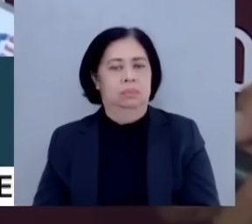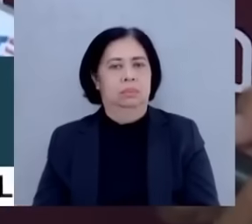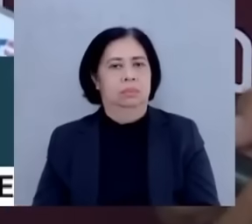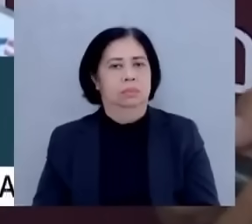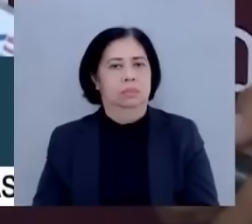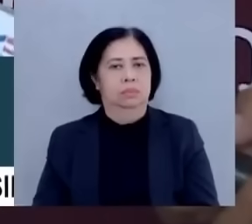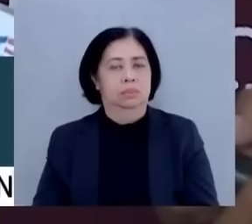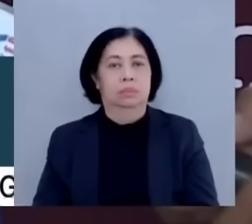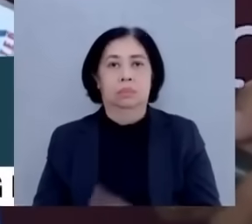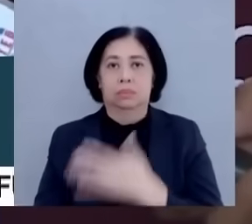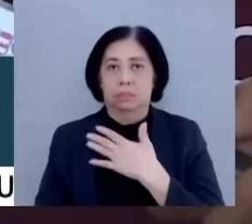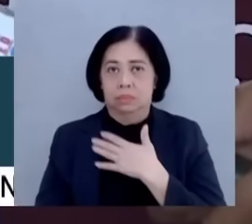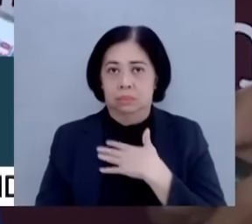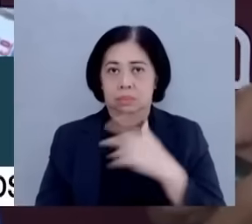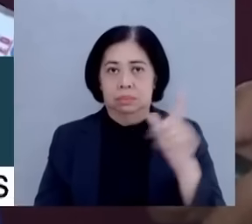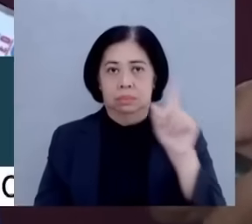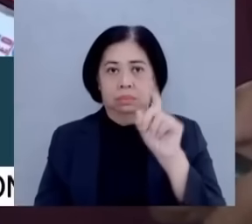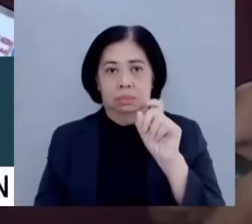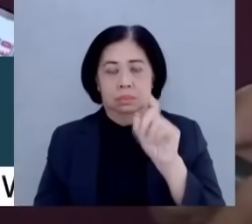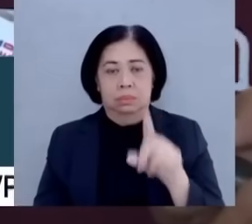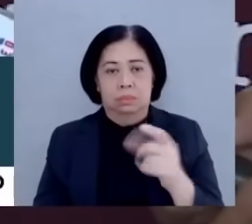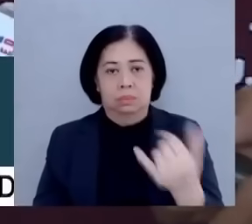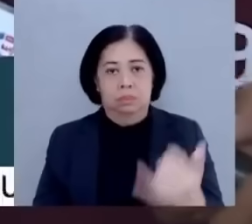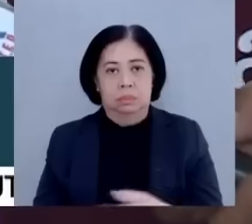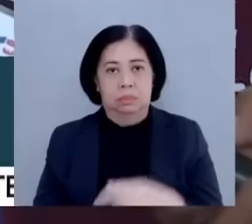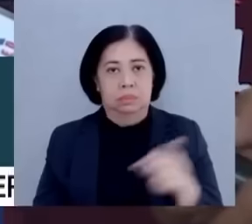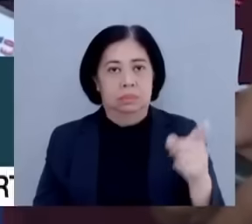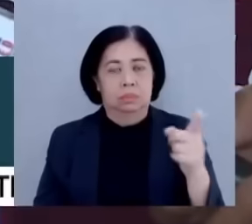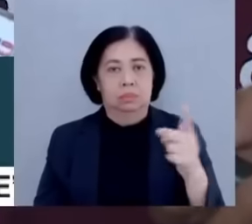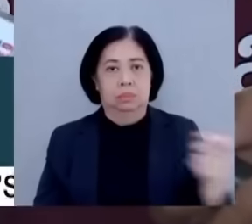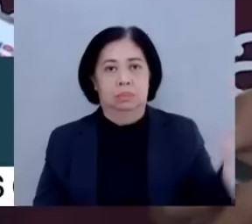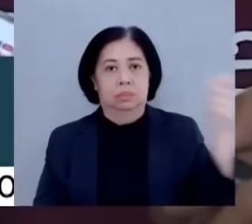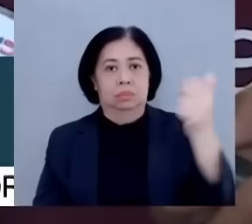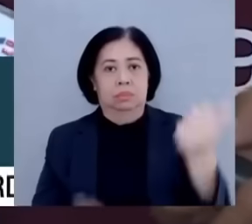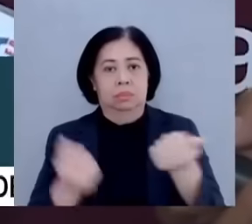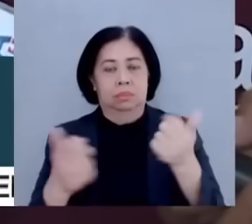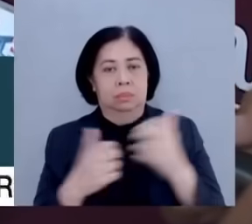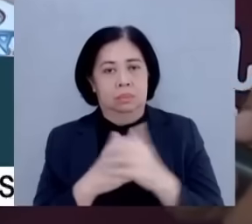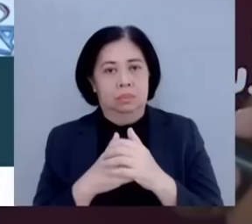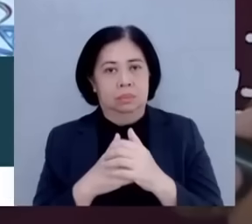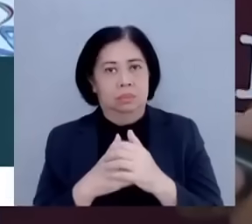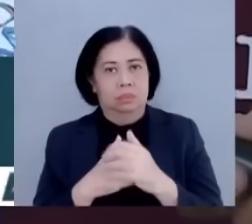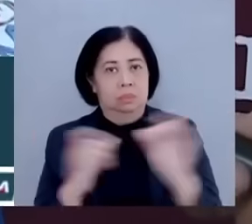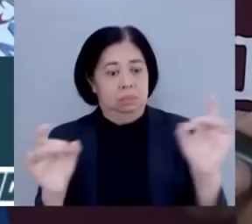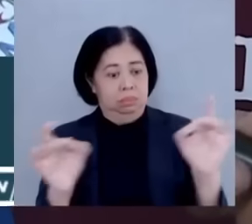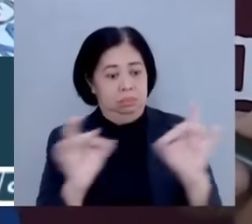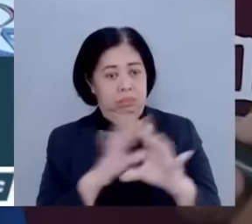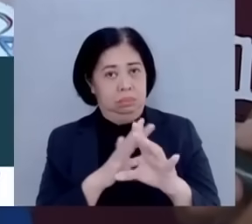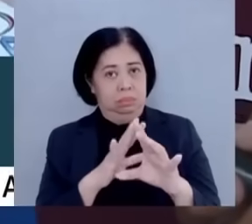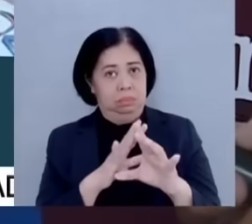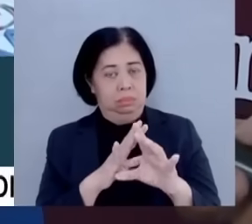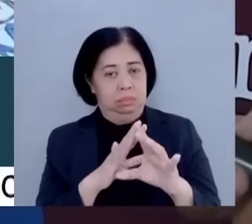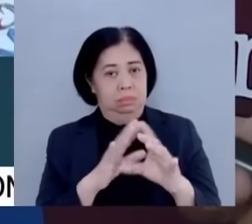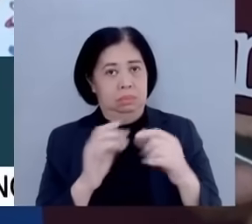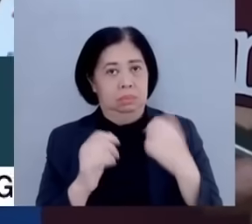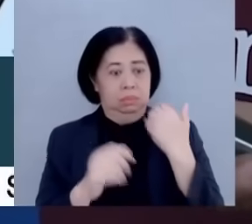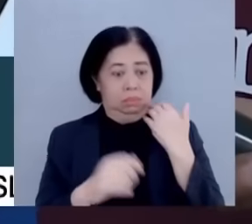my question now to the administration, is revenge from the grave a